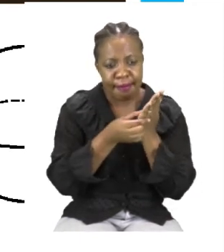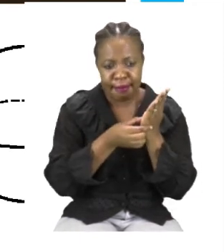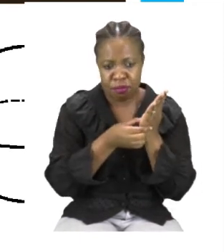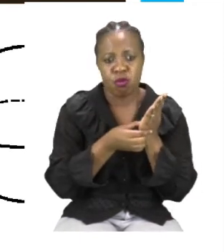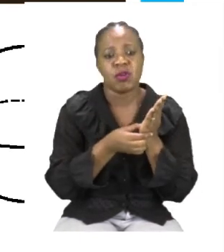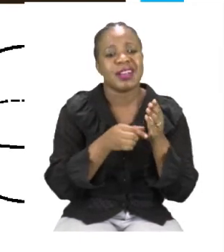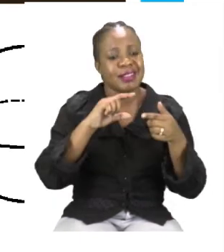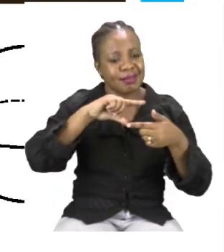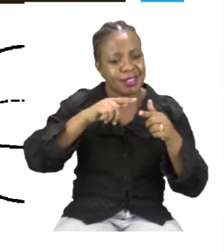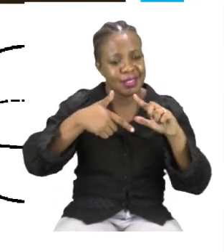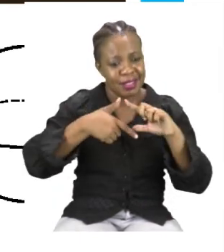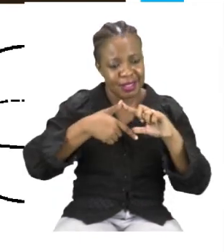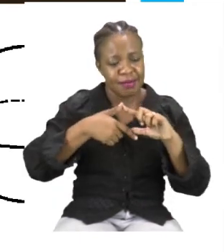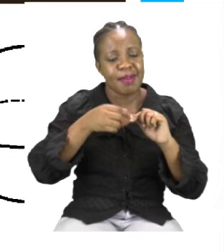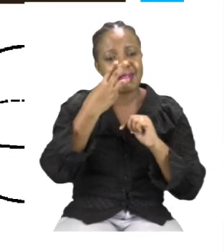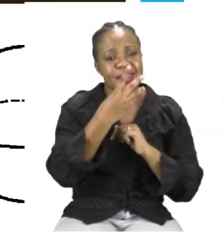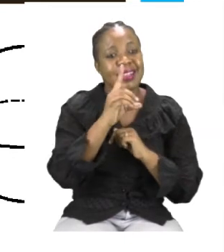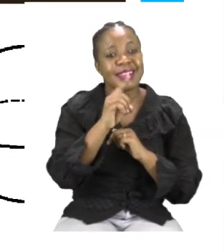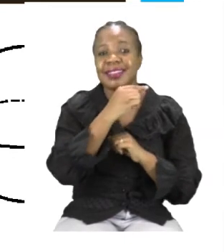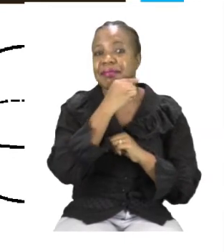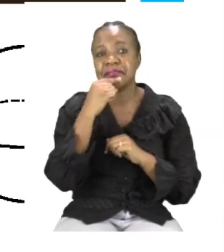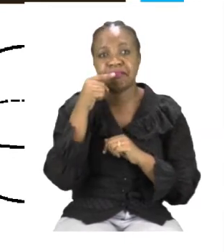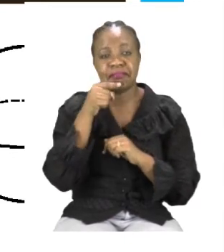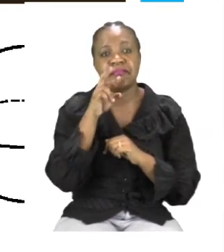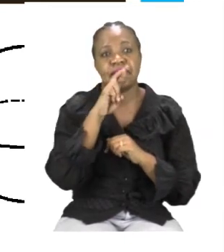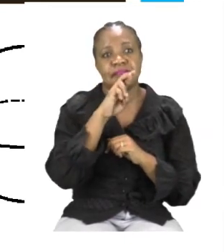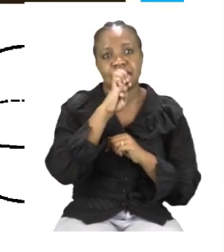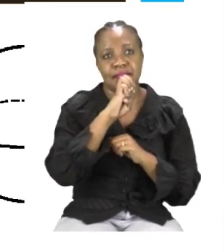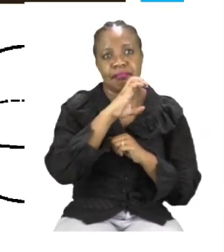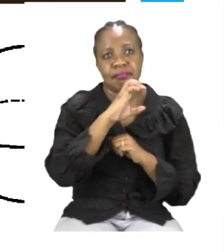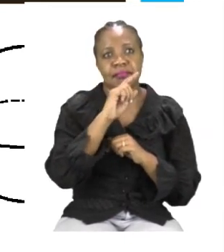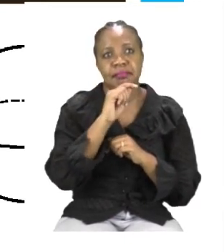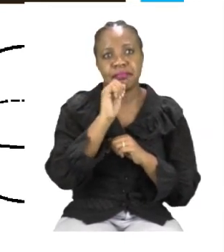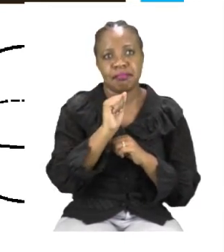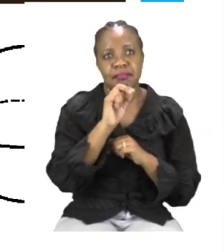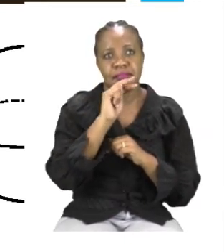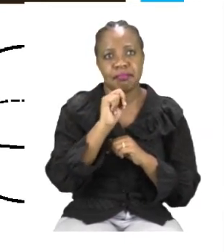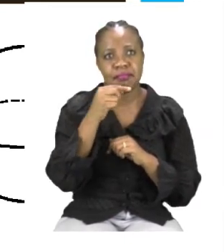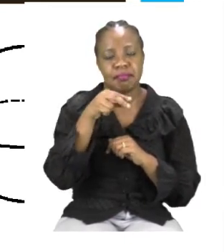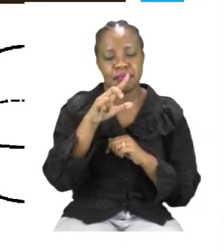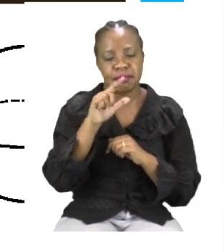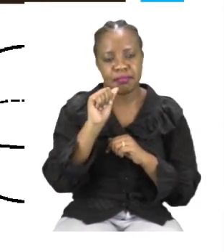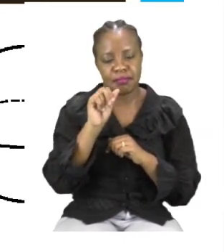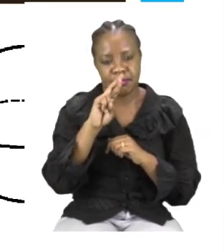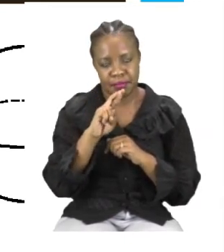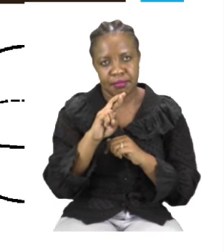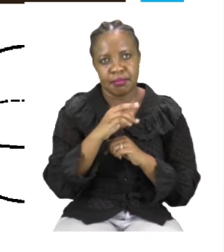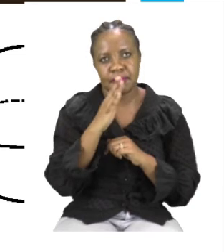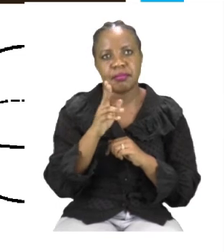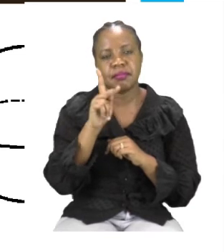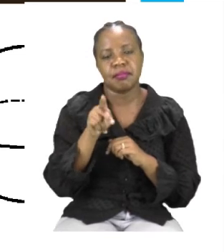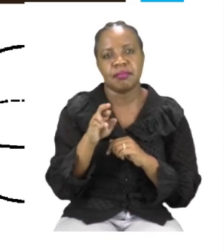prism. And then some of you actually have a fish tank at home. Now the fish